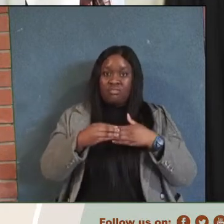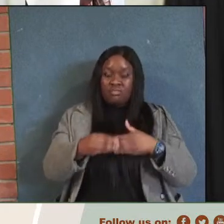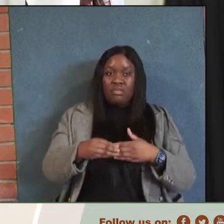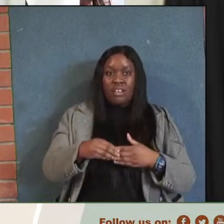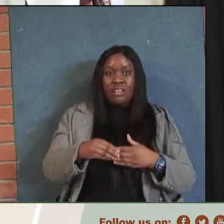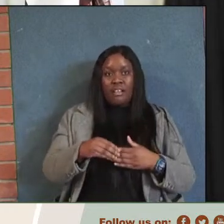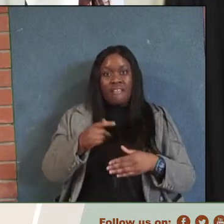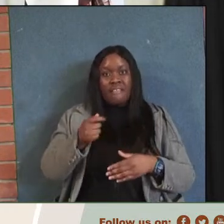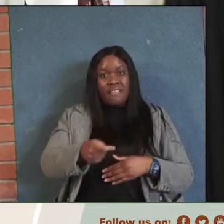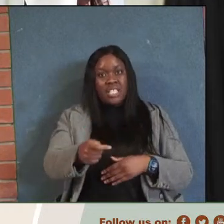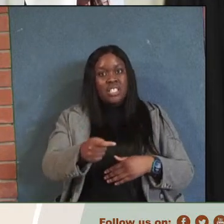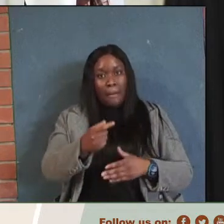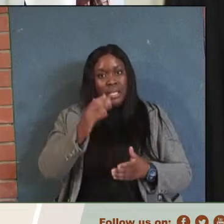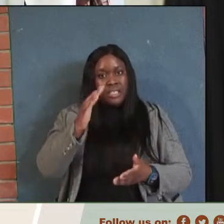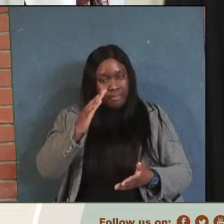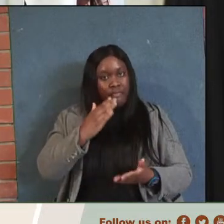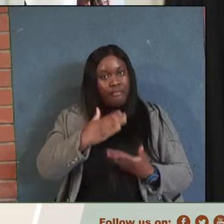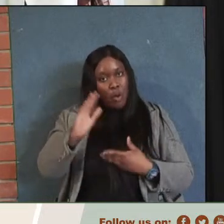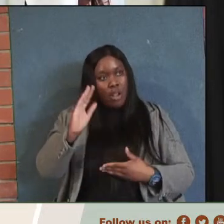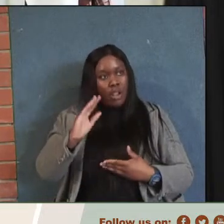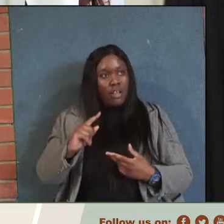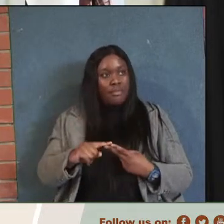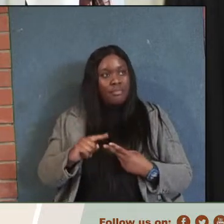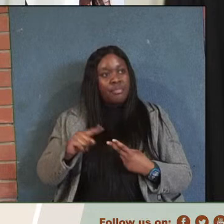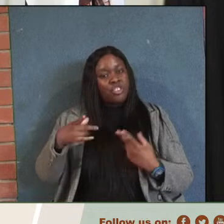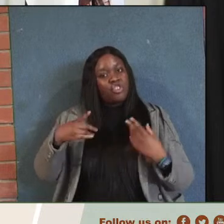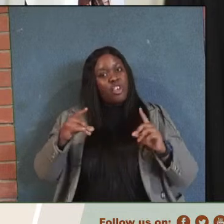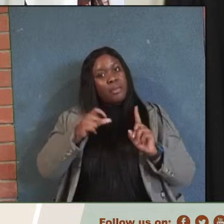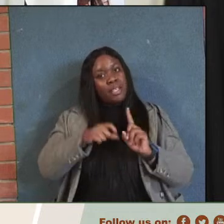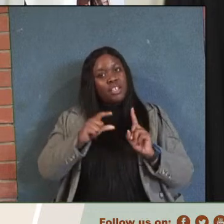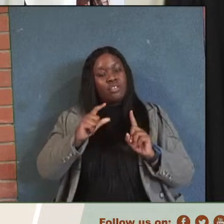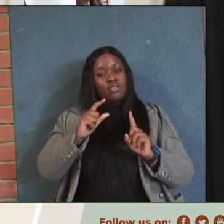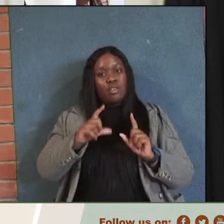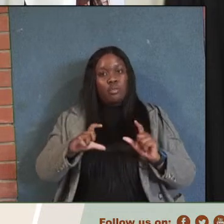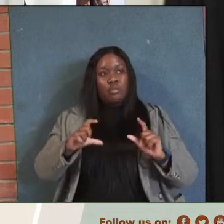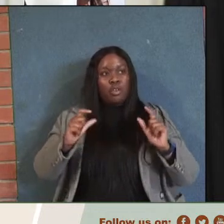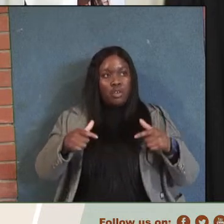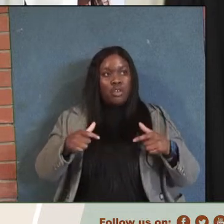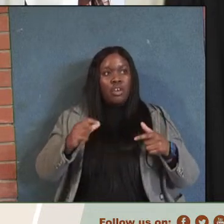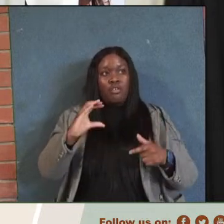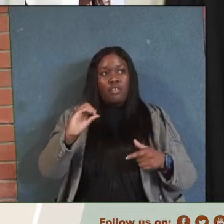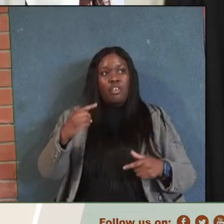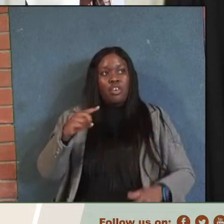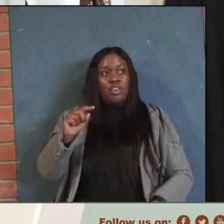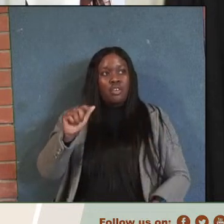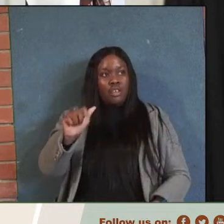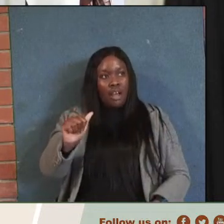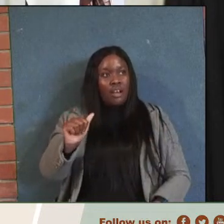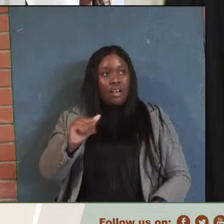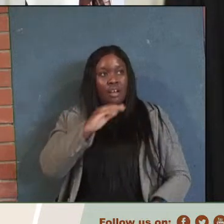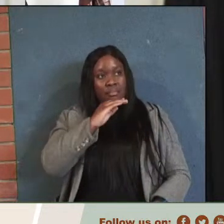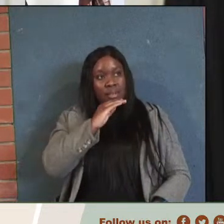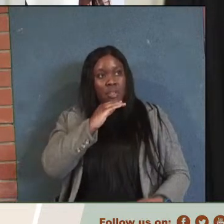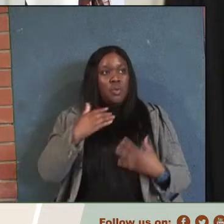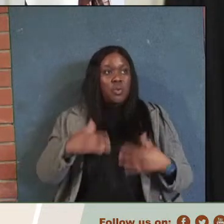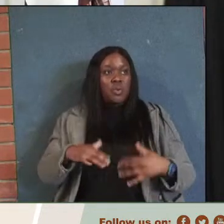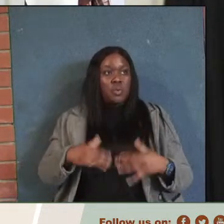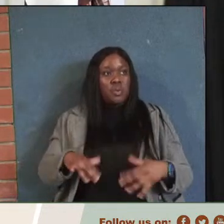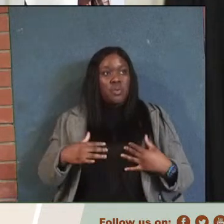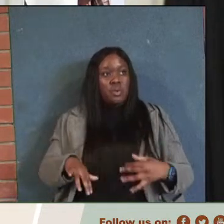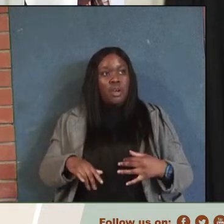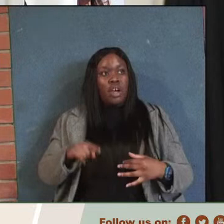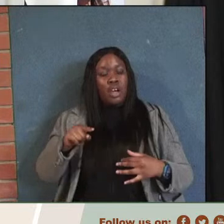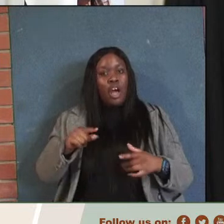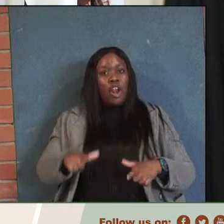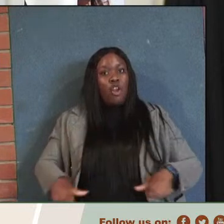an ordinary member of the legislature. Fasia is the chairperson of the portfolio committee of COCTA. That means local government falls under